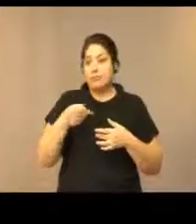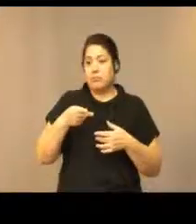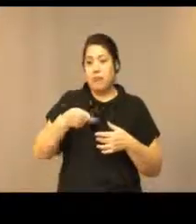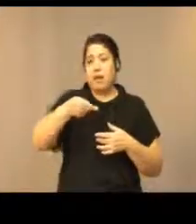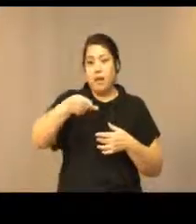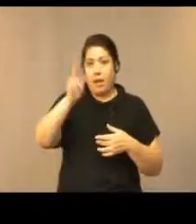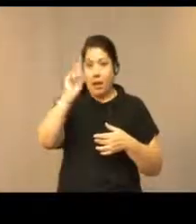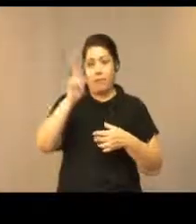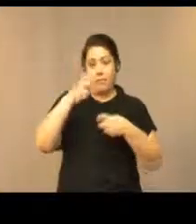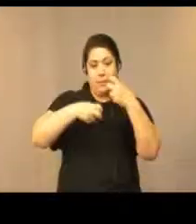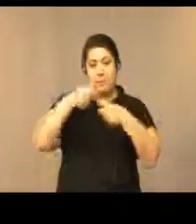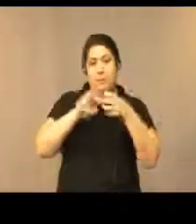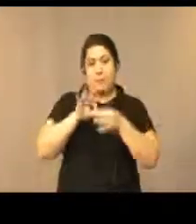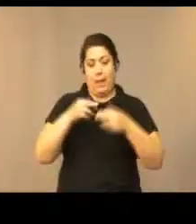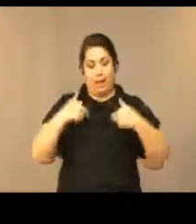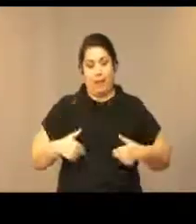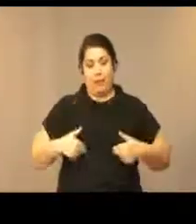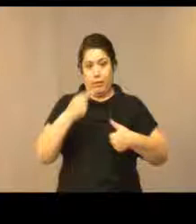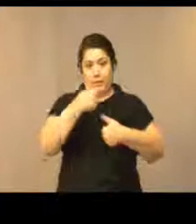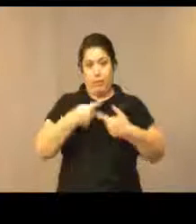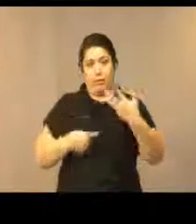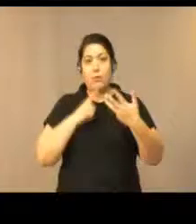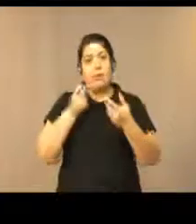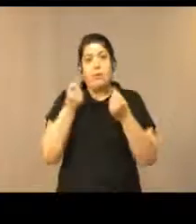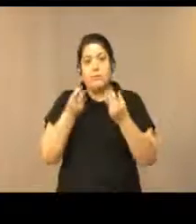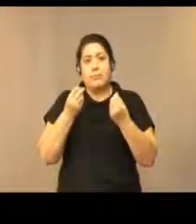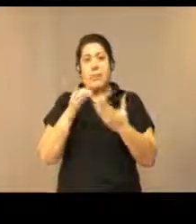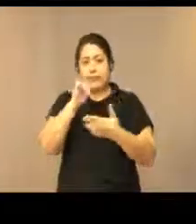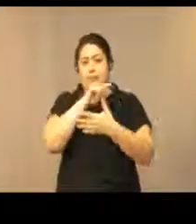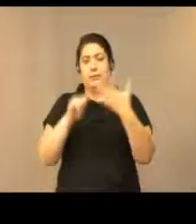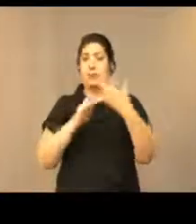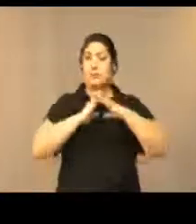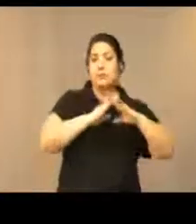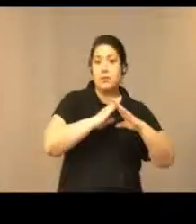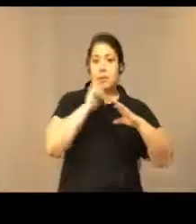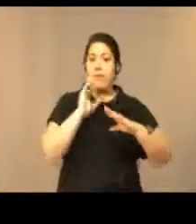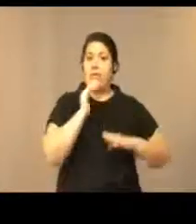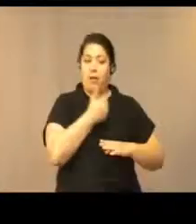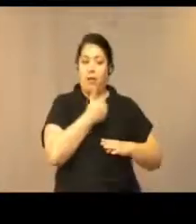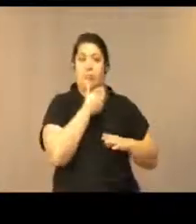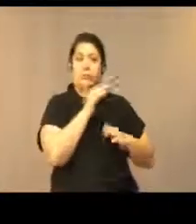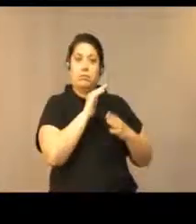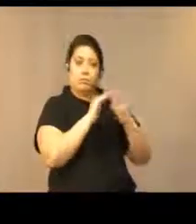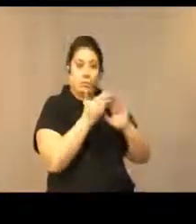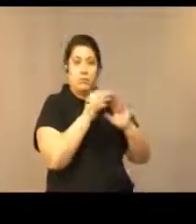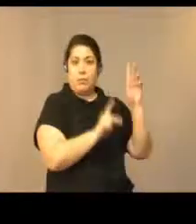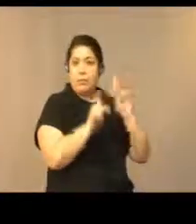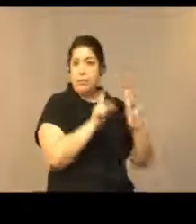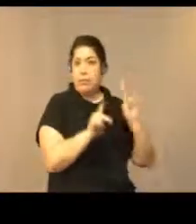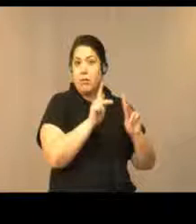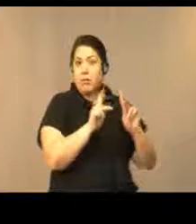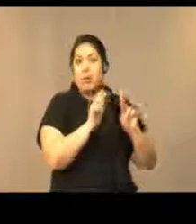employees are only a few of the barriers often experienced by our communities. In order to assist in dealing with these barriers, BCANS